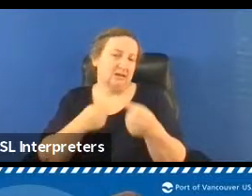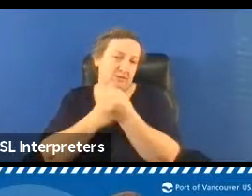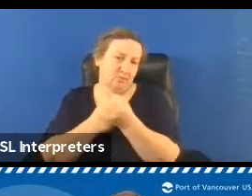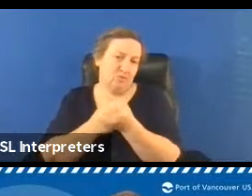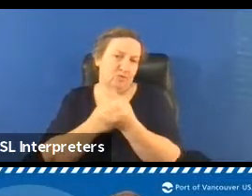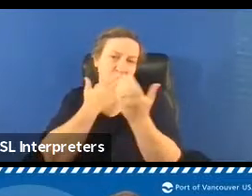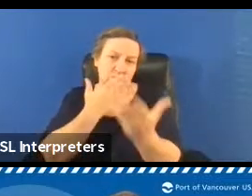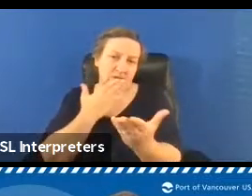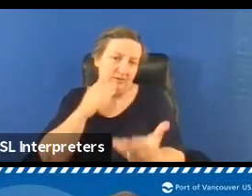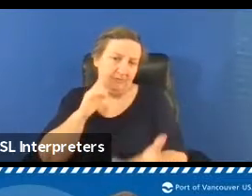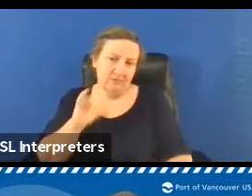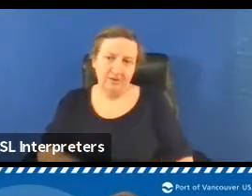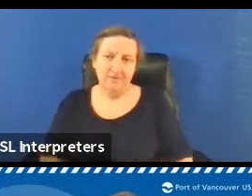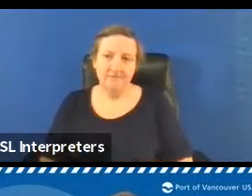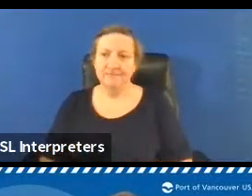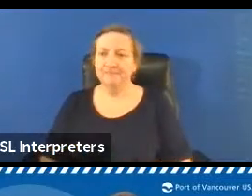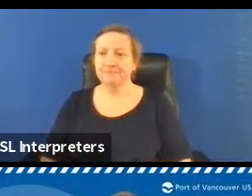you for that.